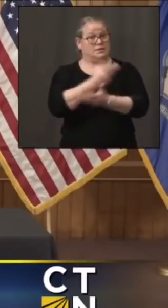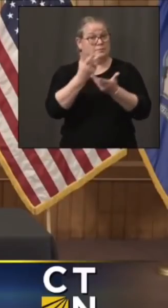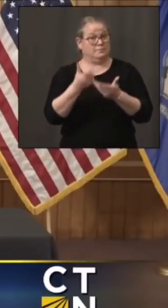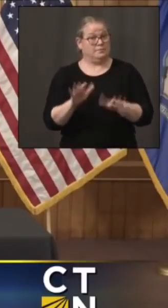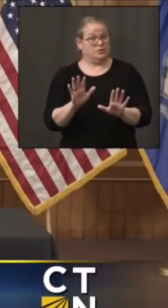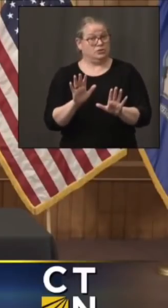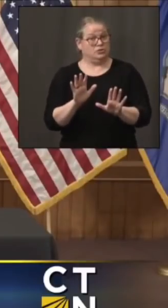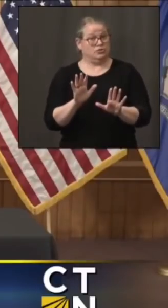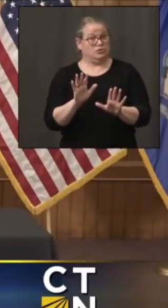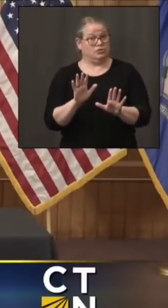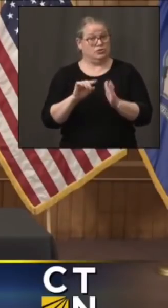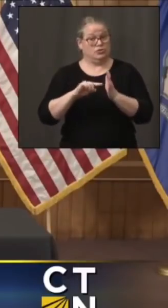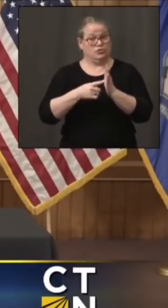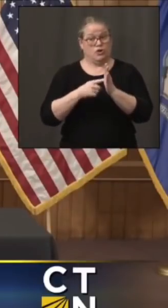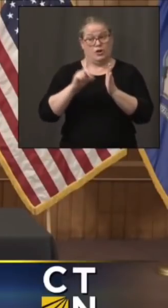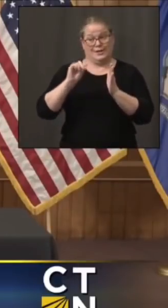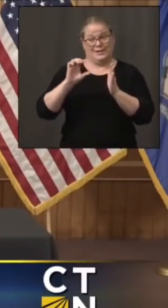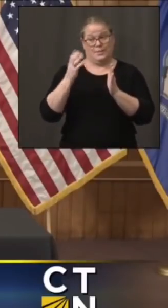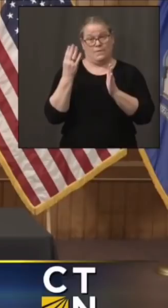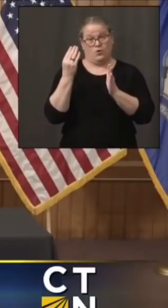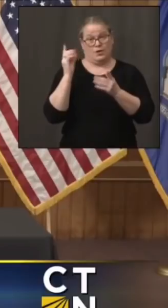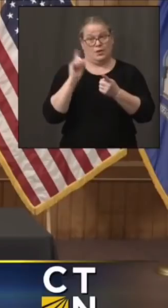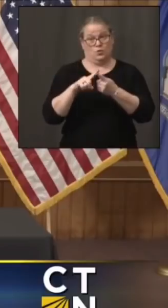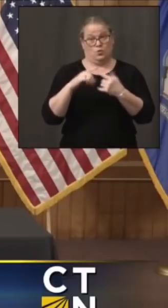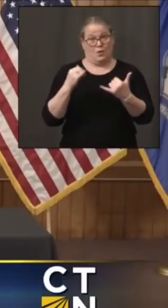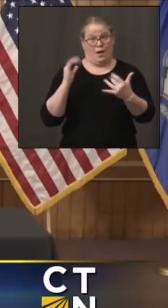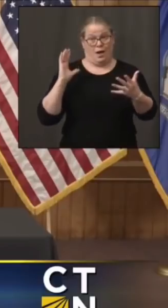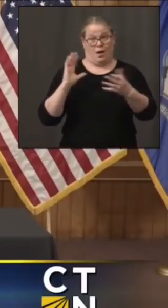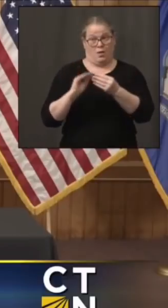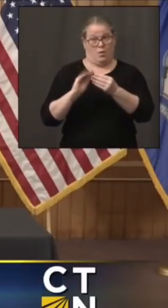administered since December 14th.